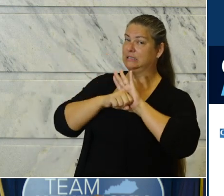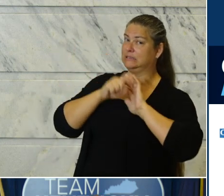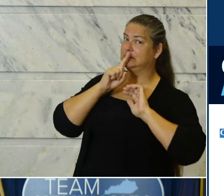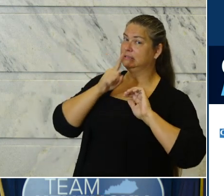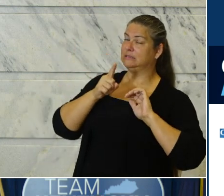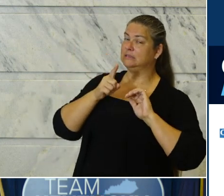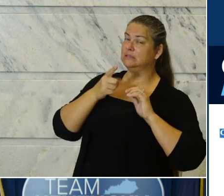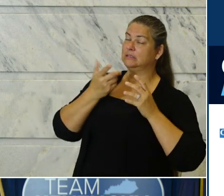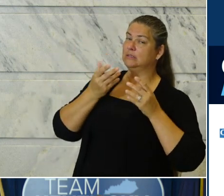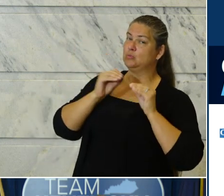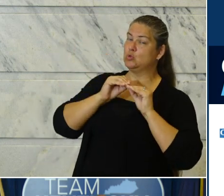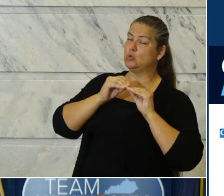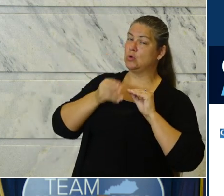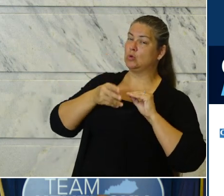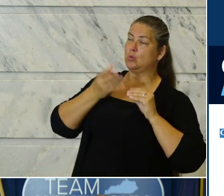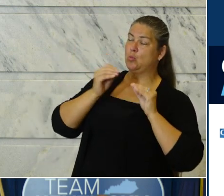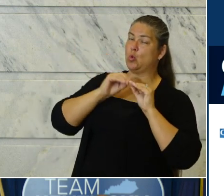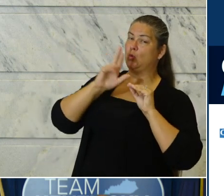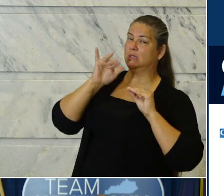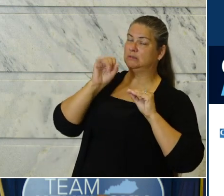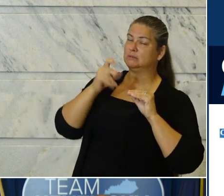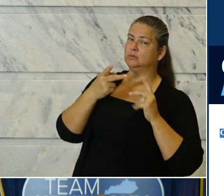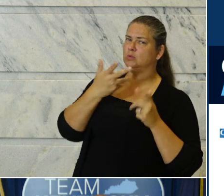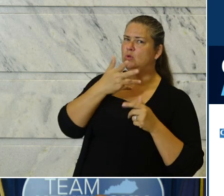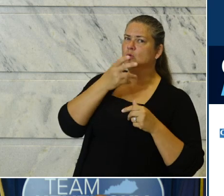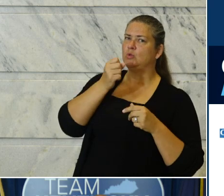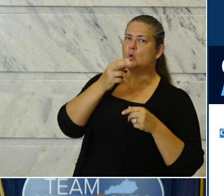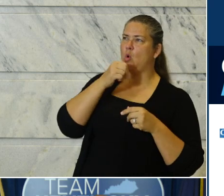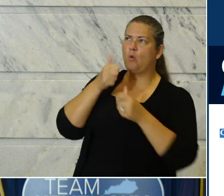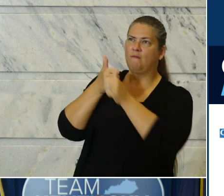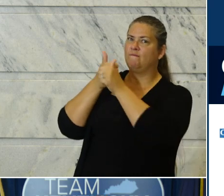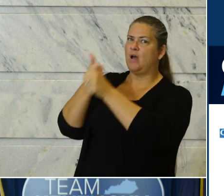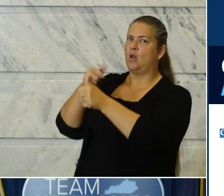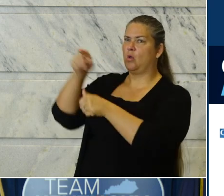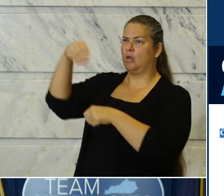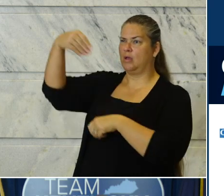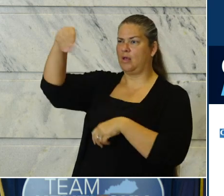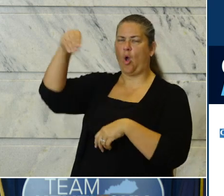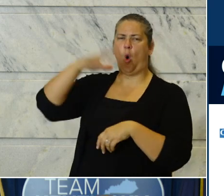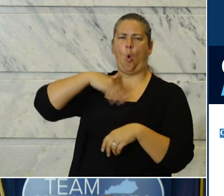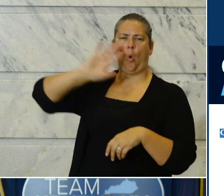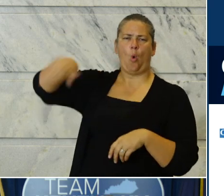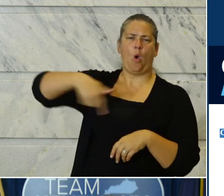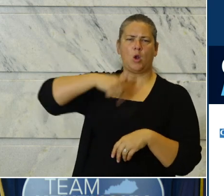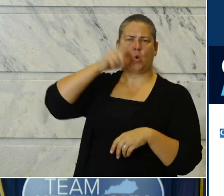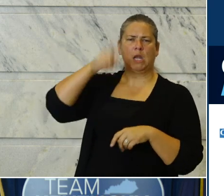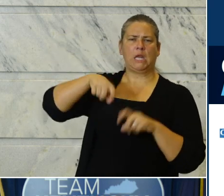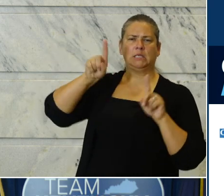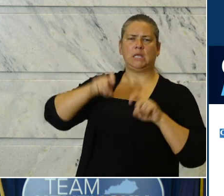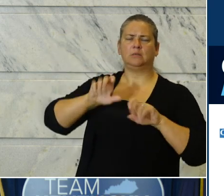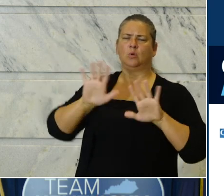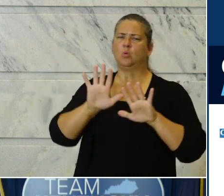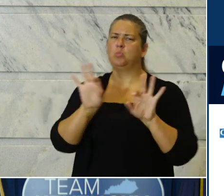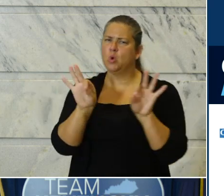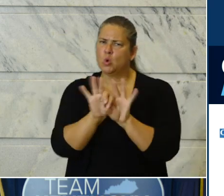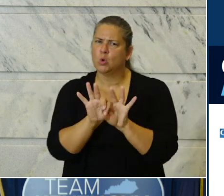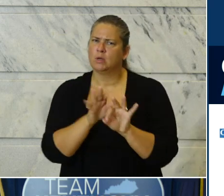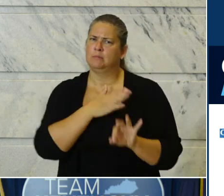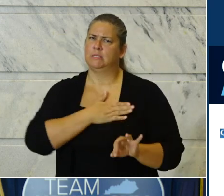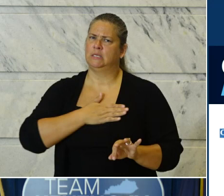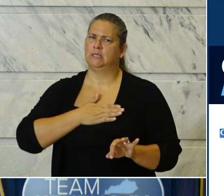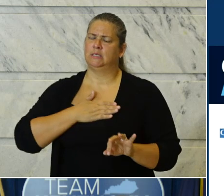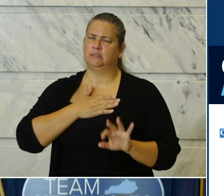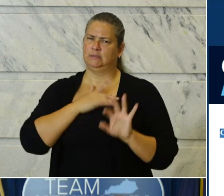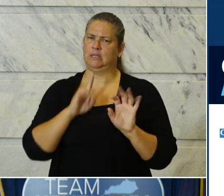get tested and not use this to justify a lack of need to get testing. It's very important to get tested if you